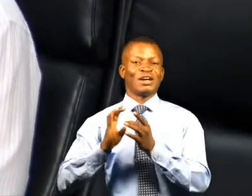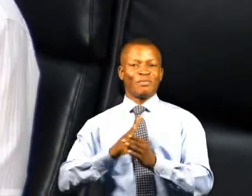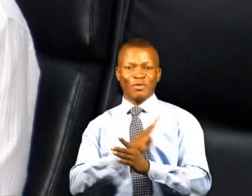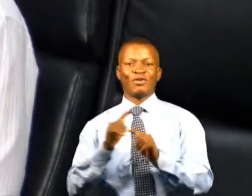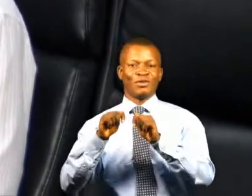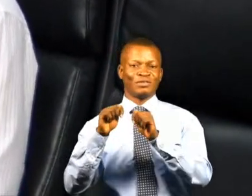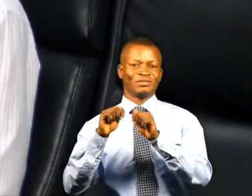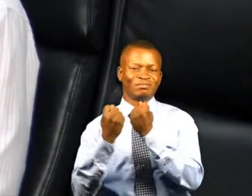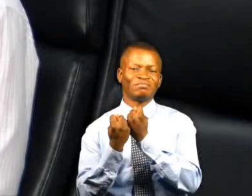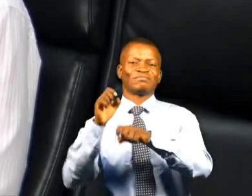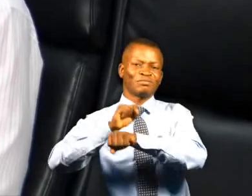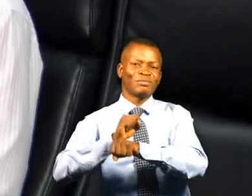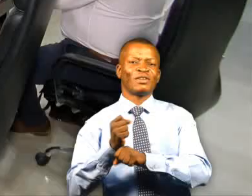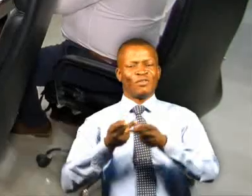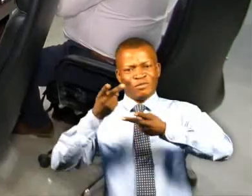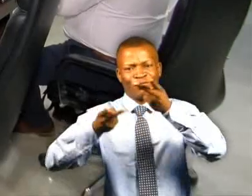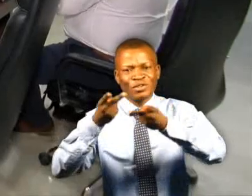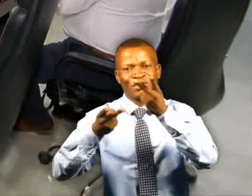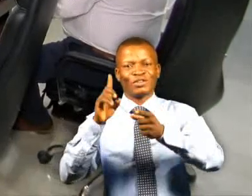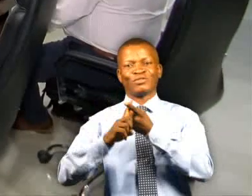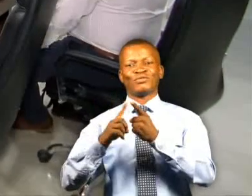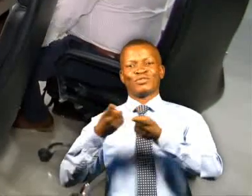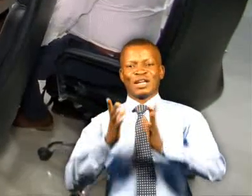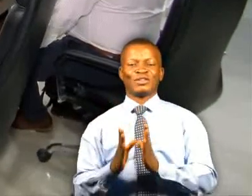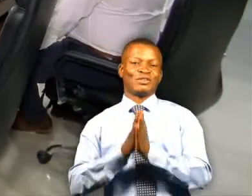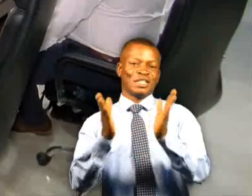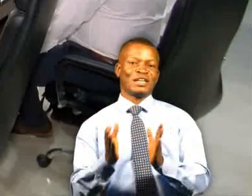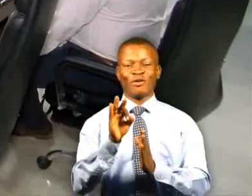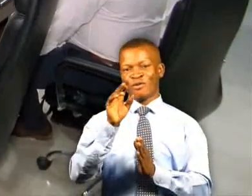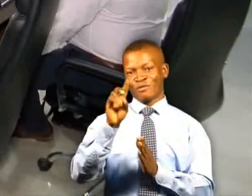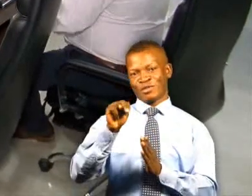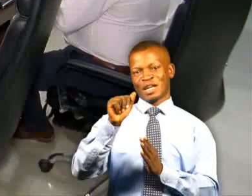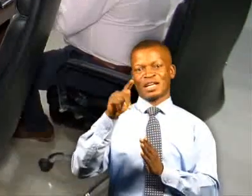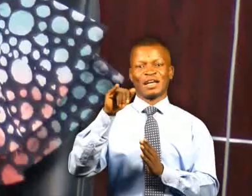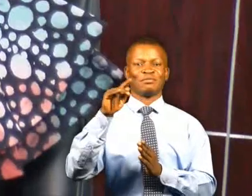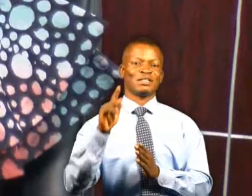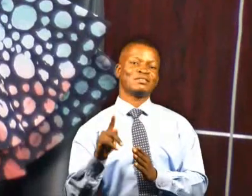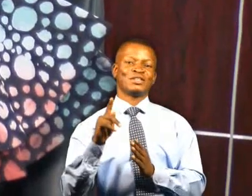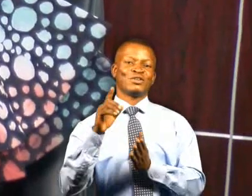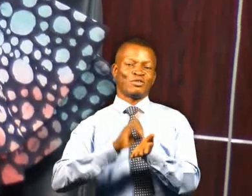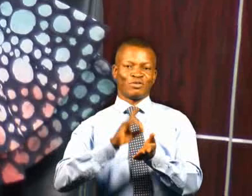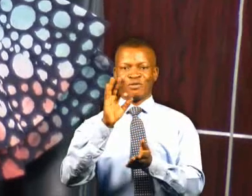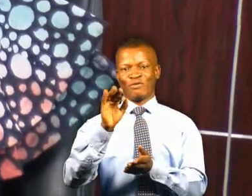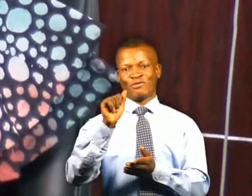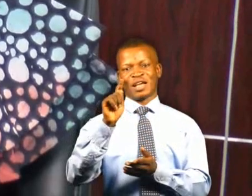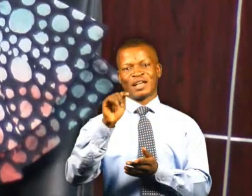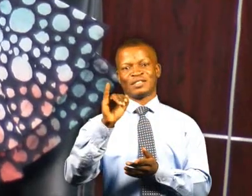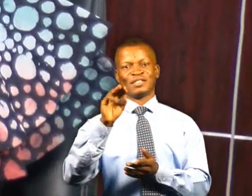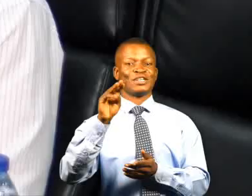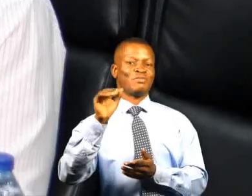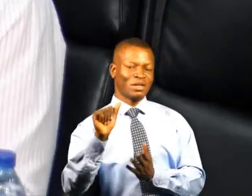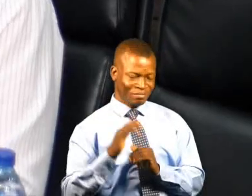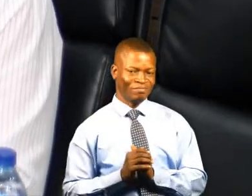Border Task Force mentor, Dean Goddard, paid a courtesy visit to the Director General of NAPTIP, Dr. Fatima Waziri